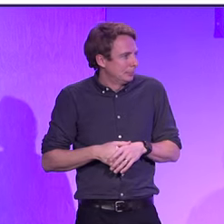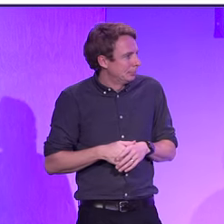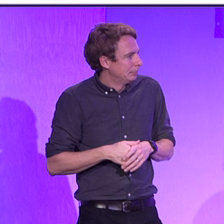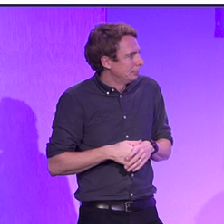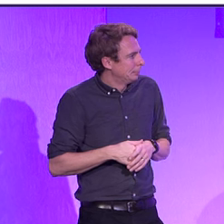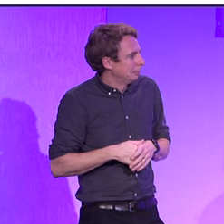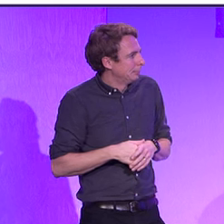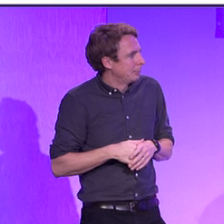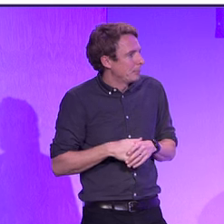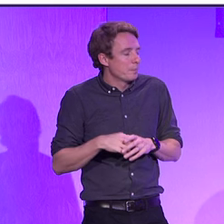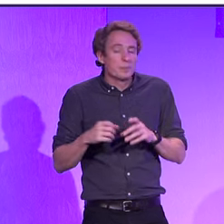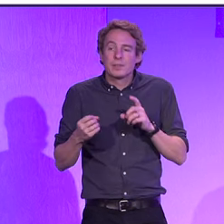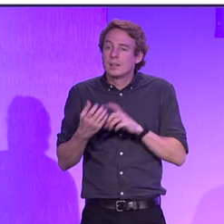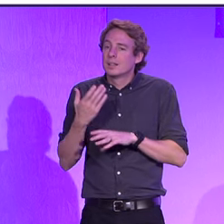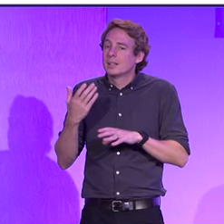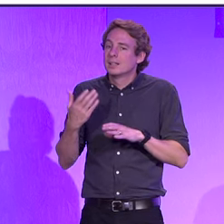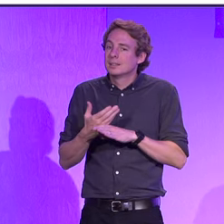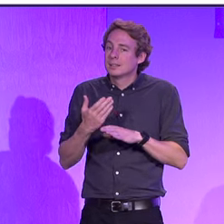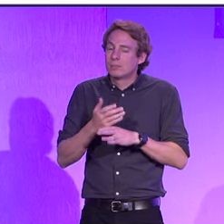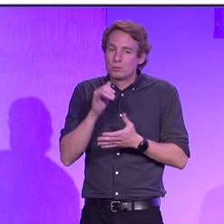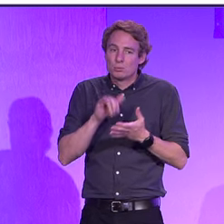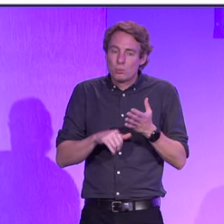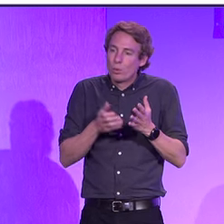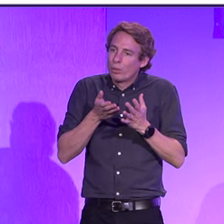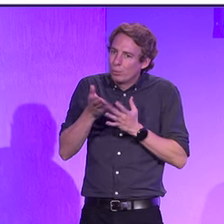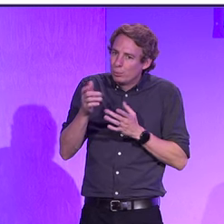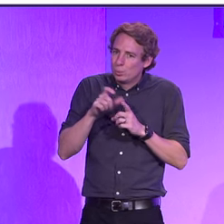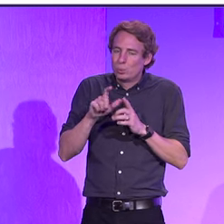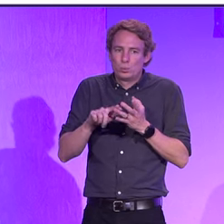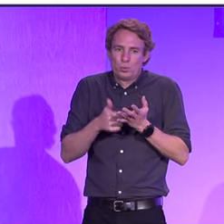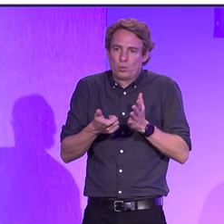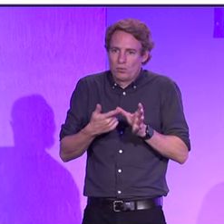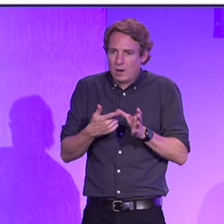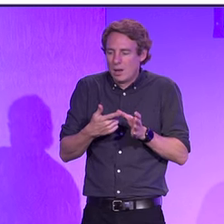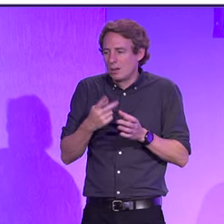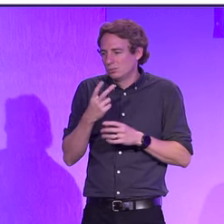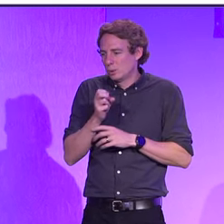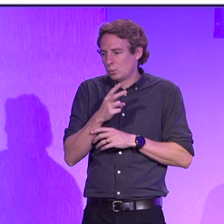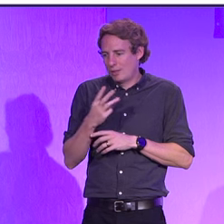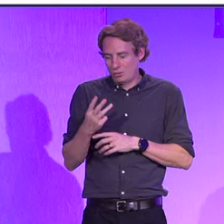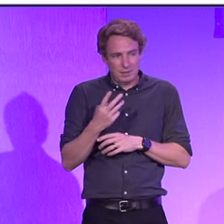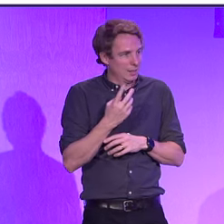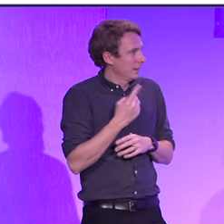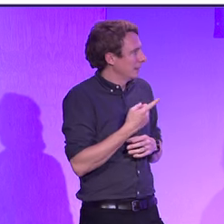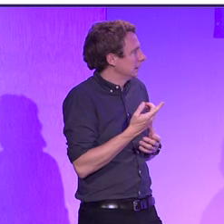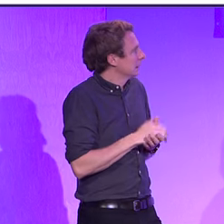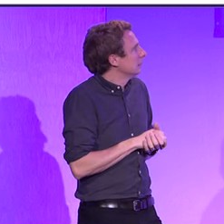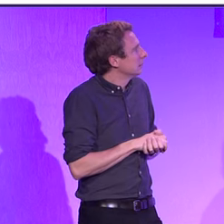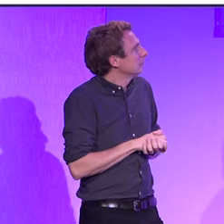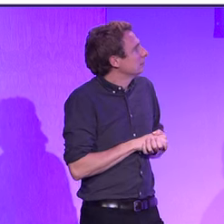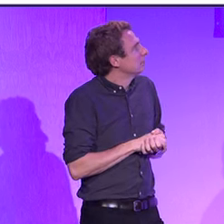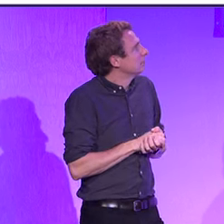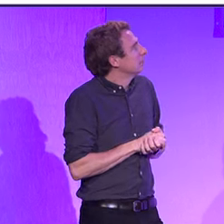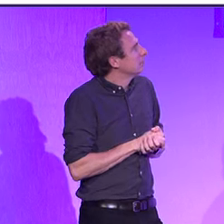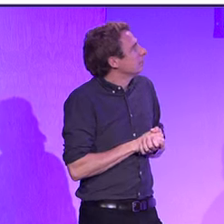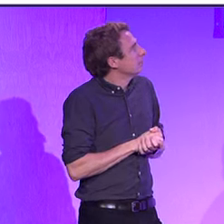And then for the State of DevOps report, that's through Dora. This was from 2023. I think they're releasing this one